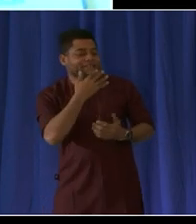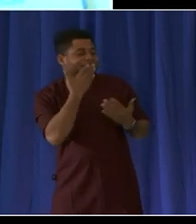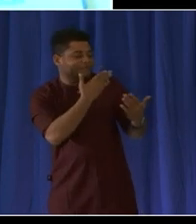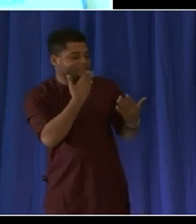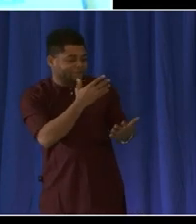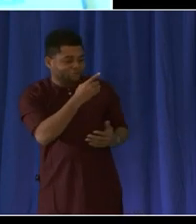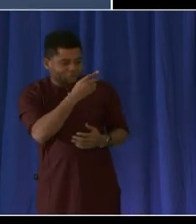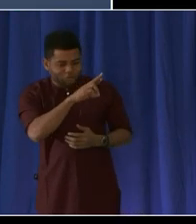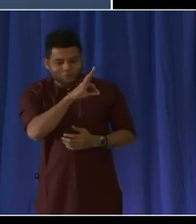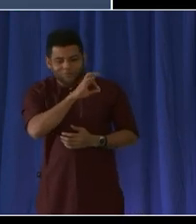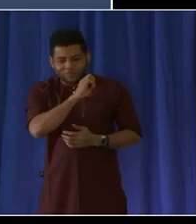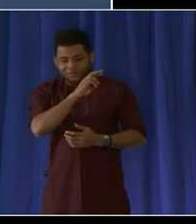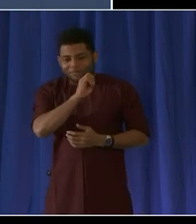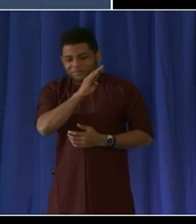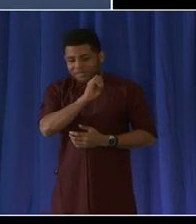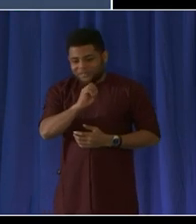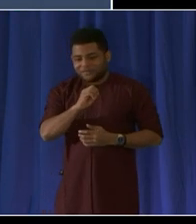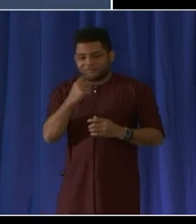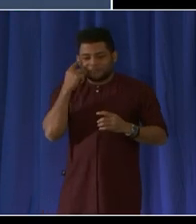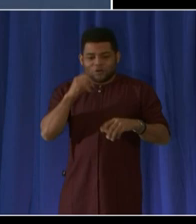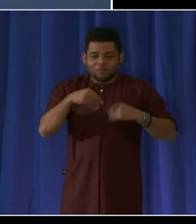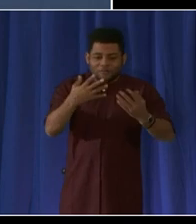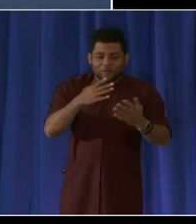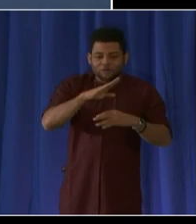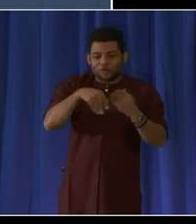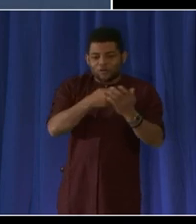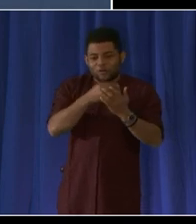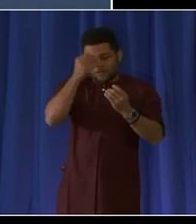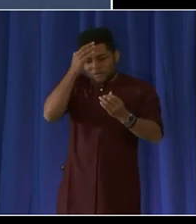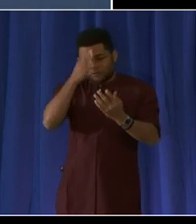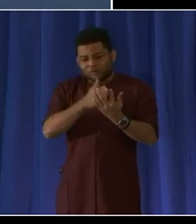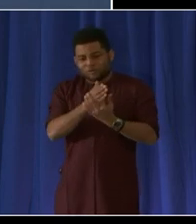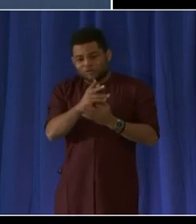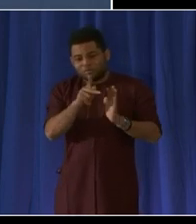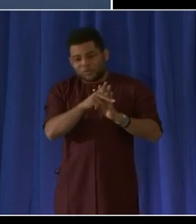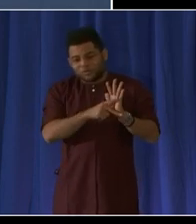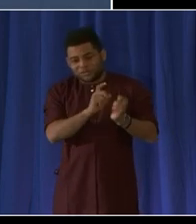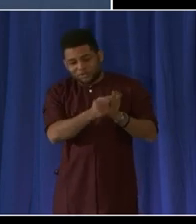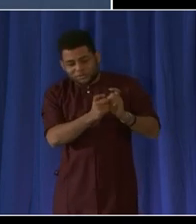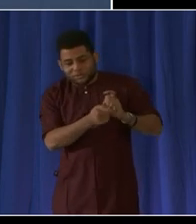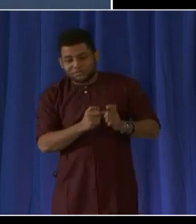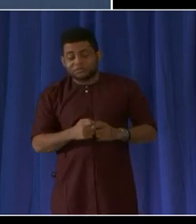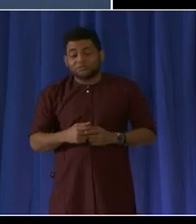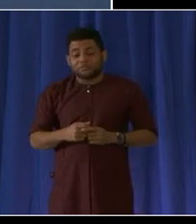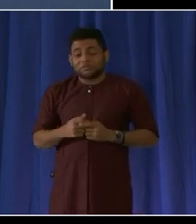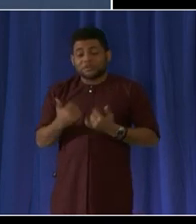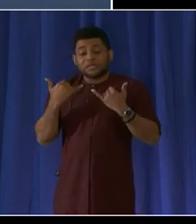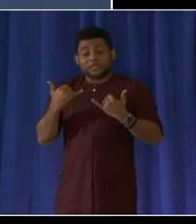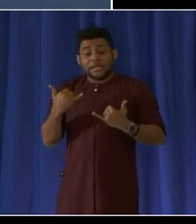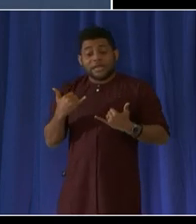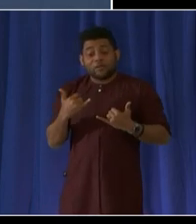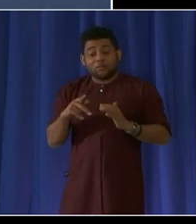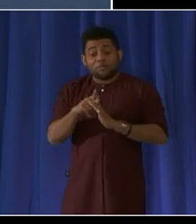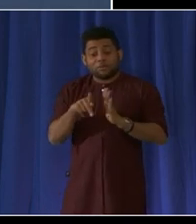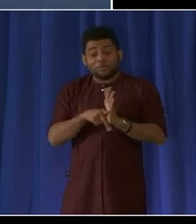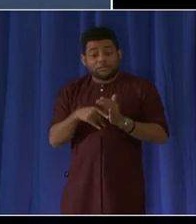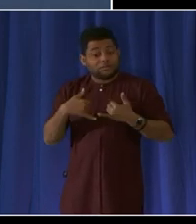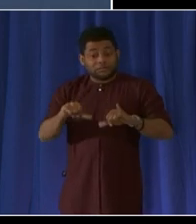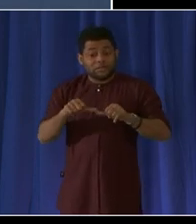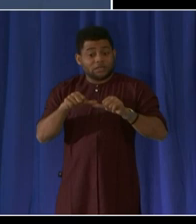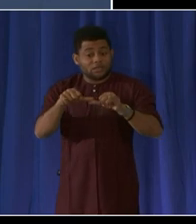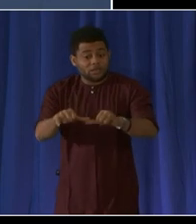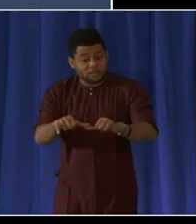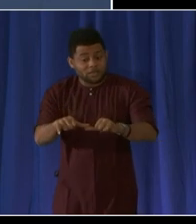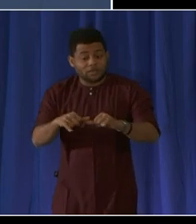Elliot, for walking us through those upcoming policy changes. As a reminder, our current policies remain in effect. We want